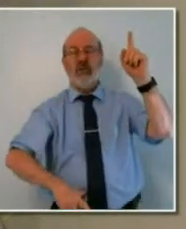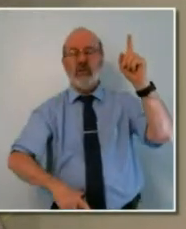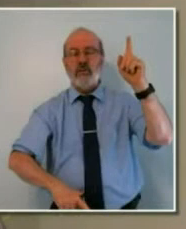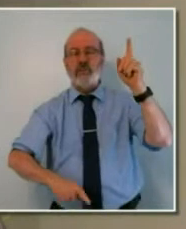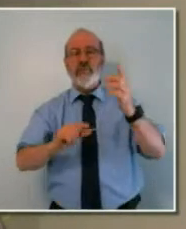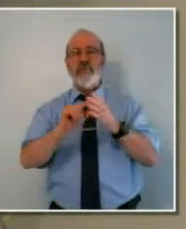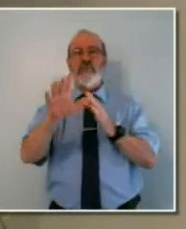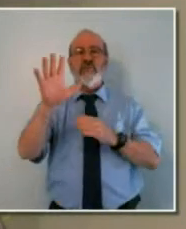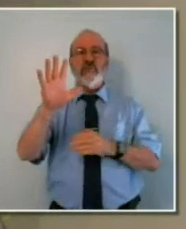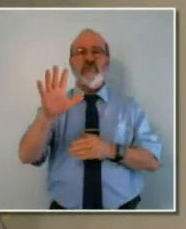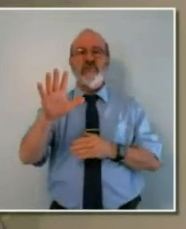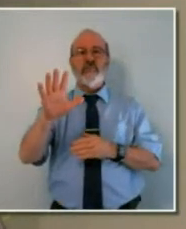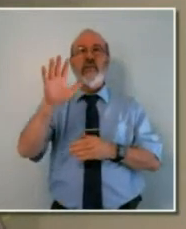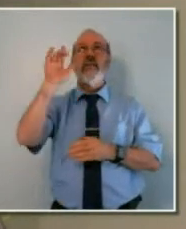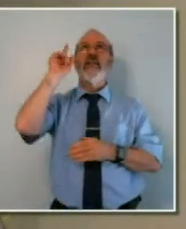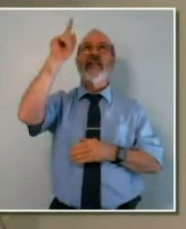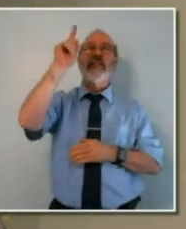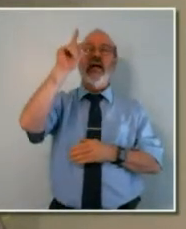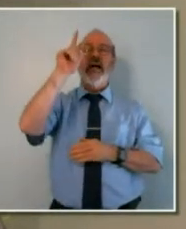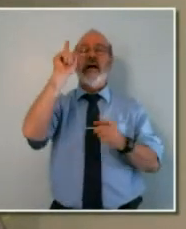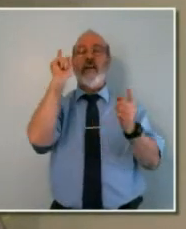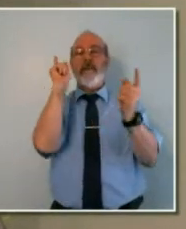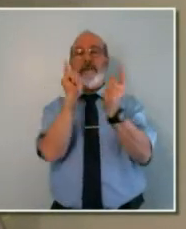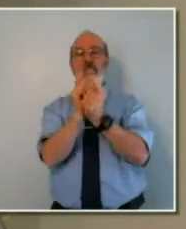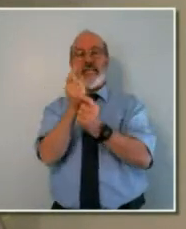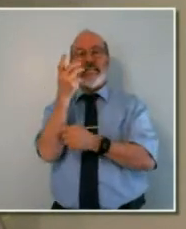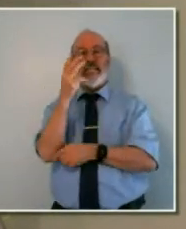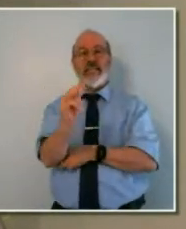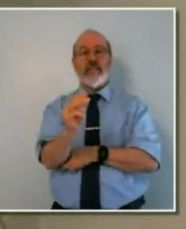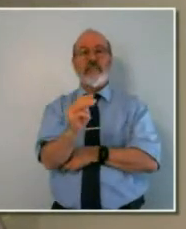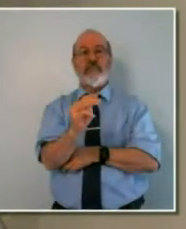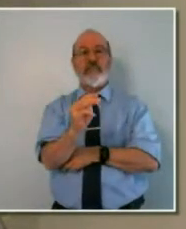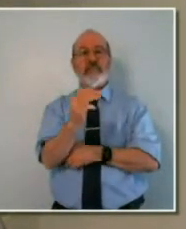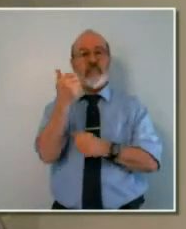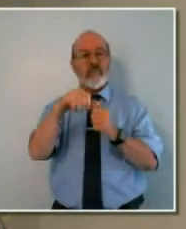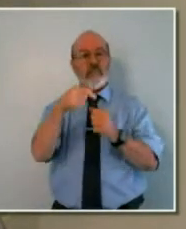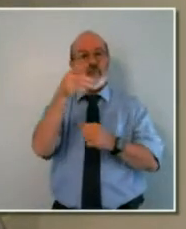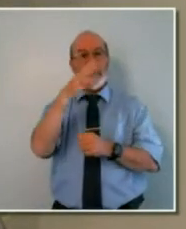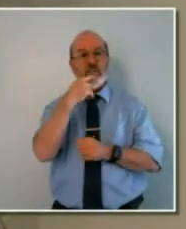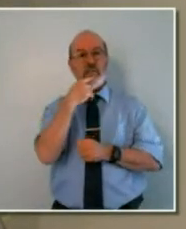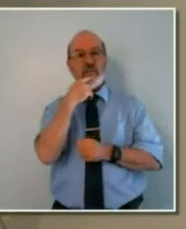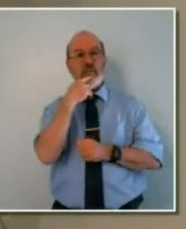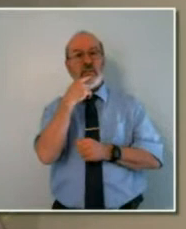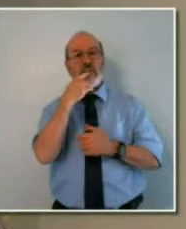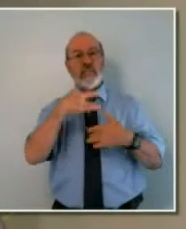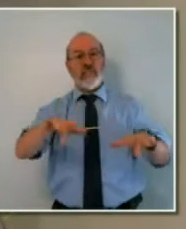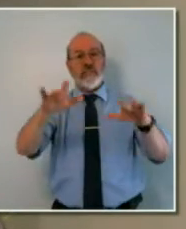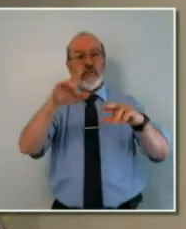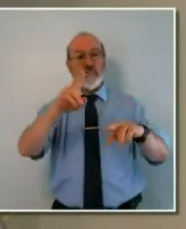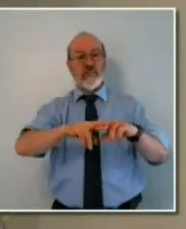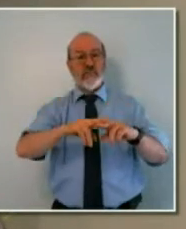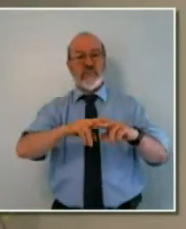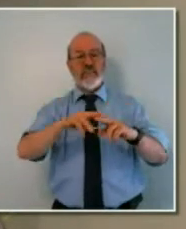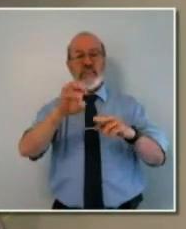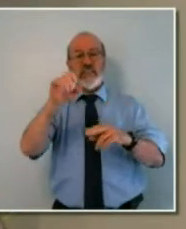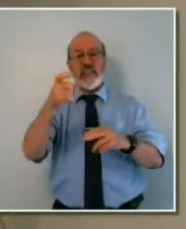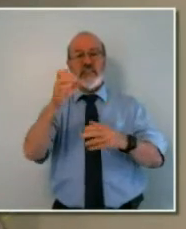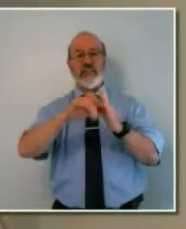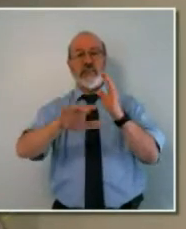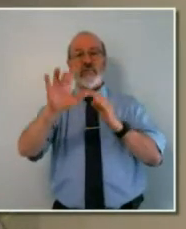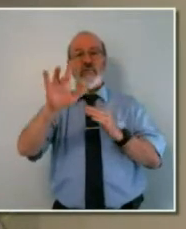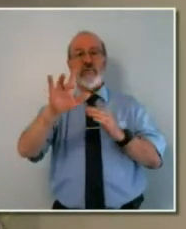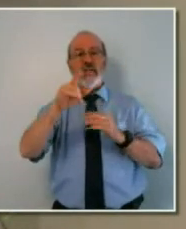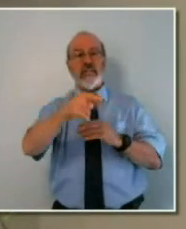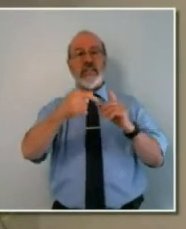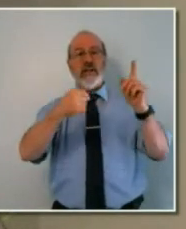5, thou meetest him. So remember what God said about the mercy seat back in Exodus chapter 25. There I